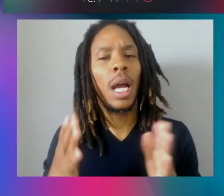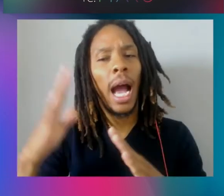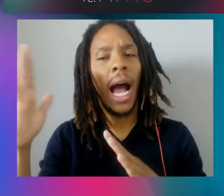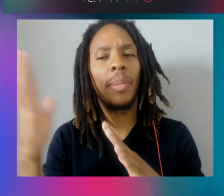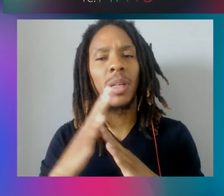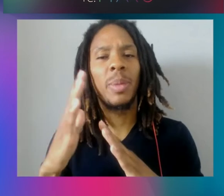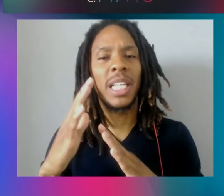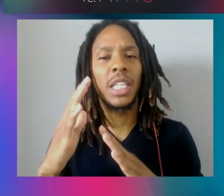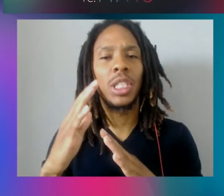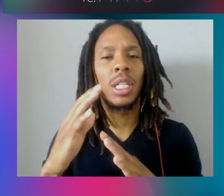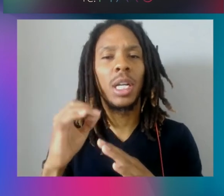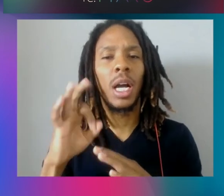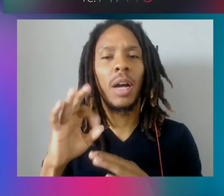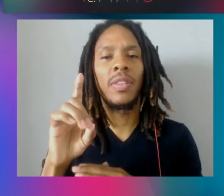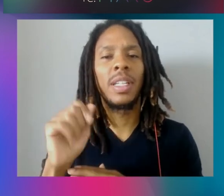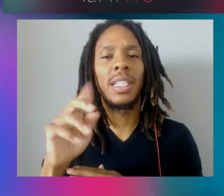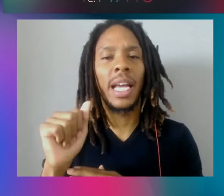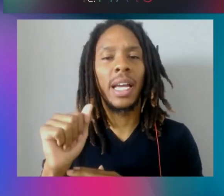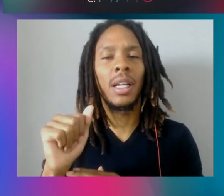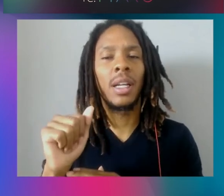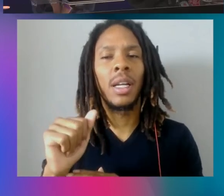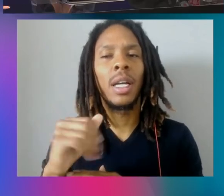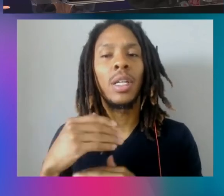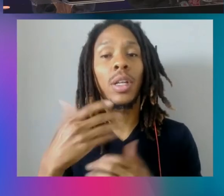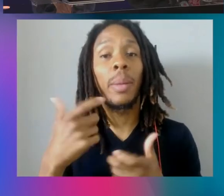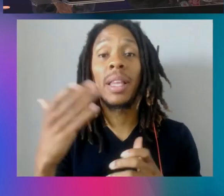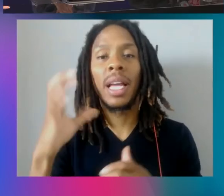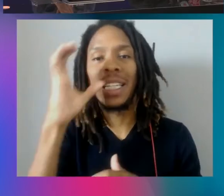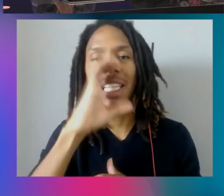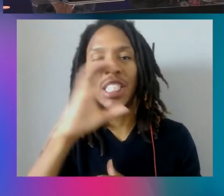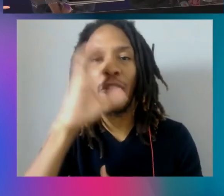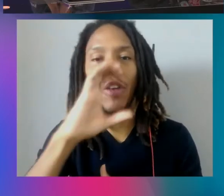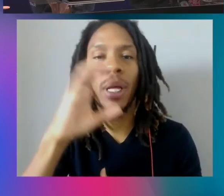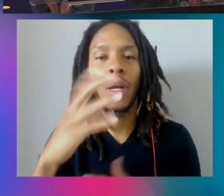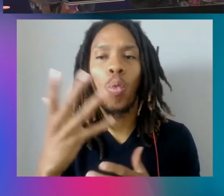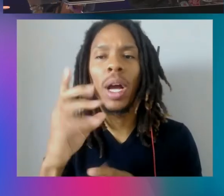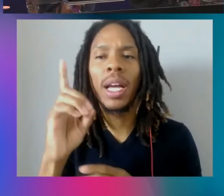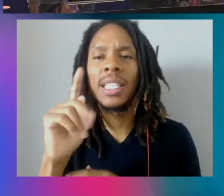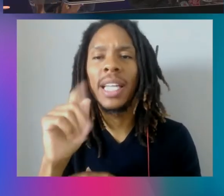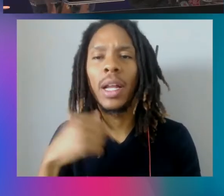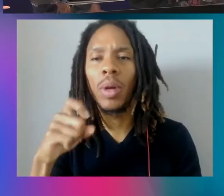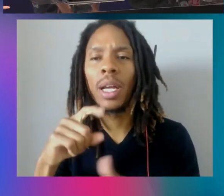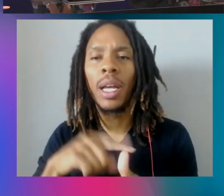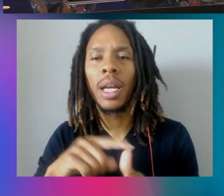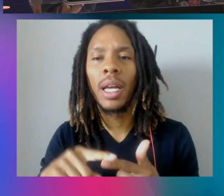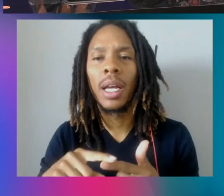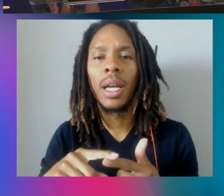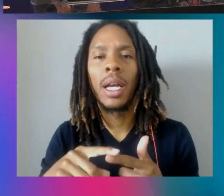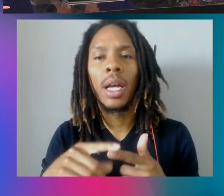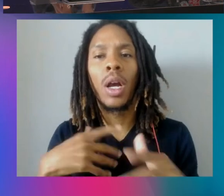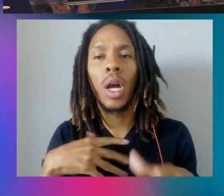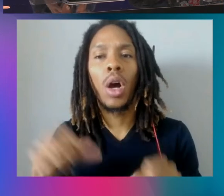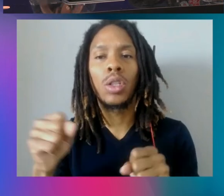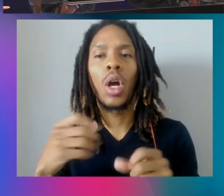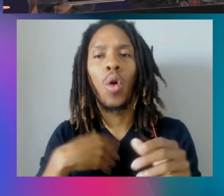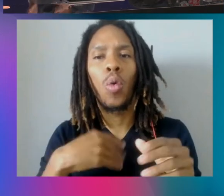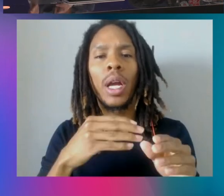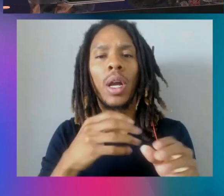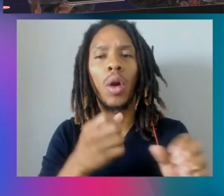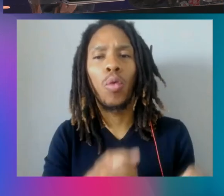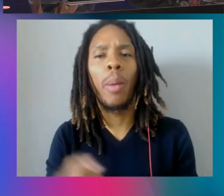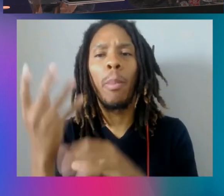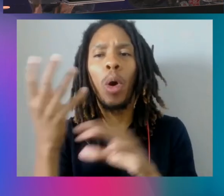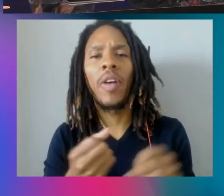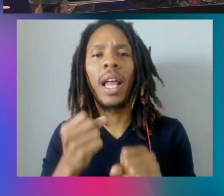Yeah. So a big thing is discoverability, right? We need to know what data we need. Yeah. Then hosted is we are already removing a lot of the load. But the next